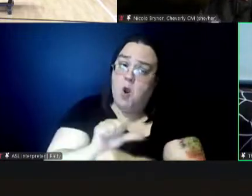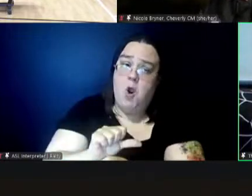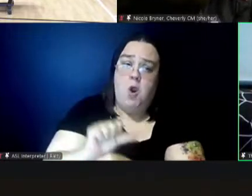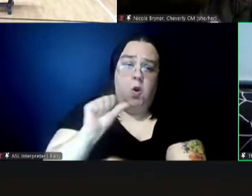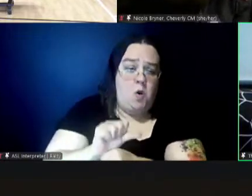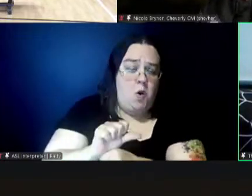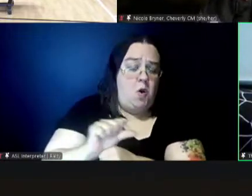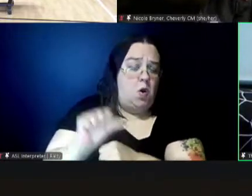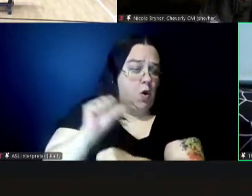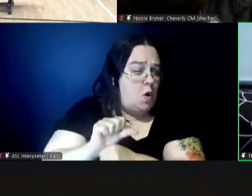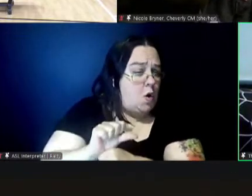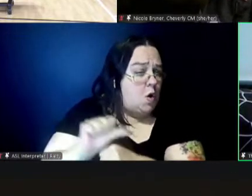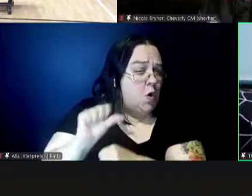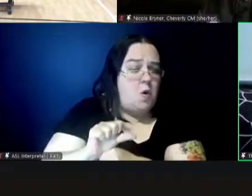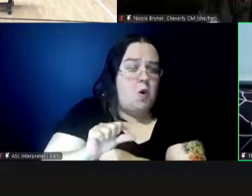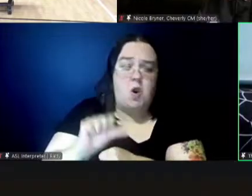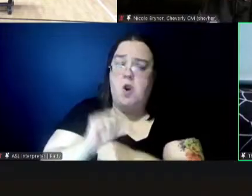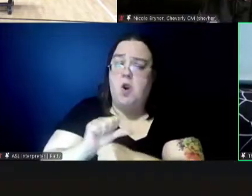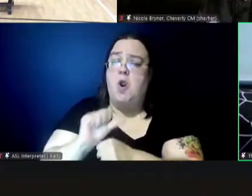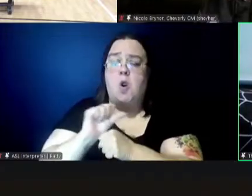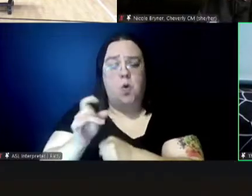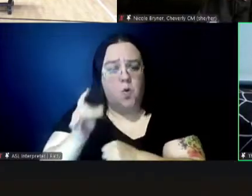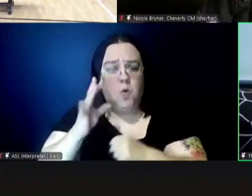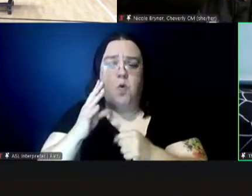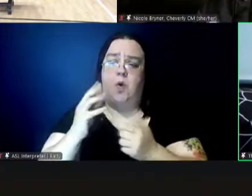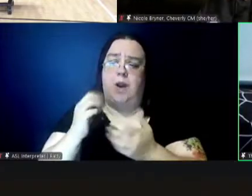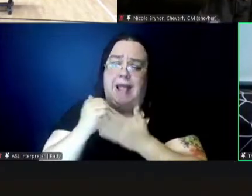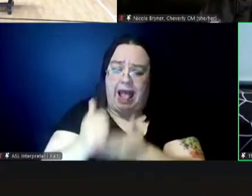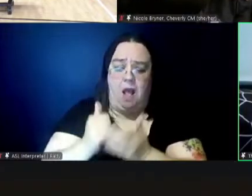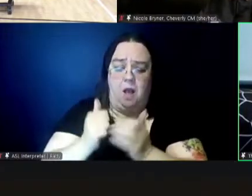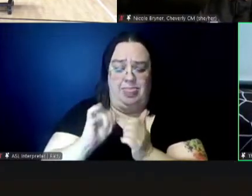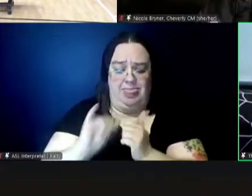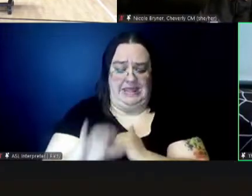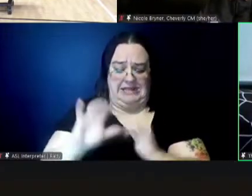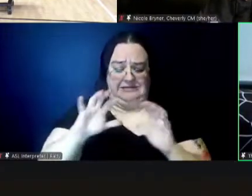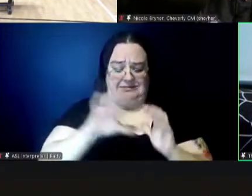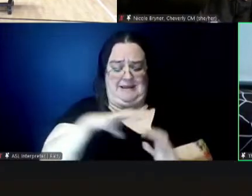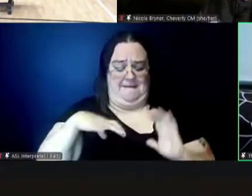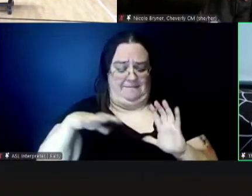putting in a great deal of progress with this commission.